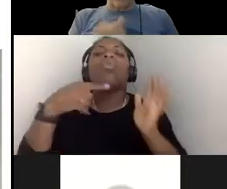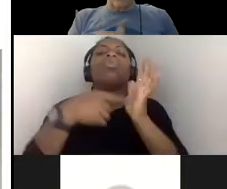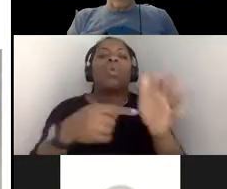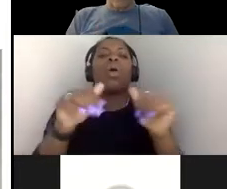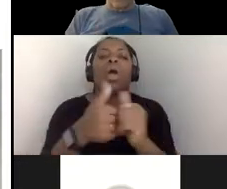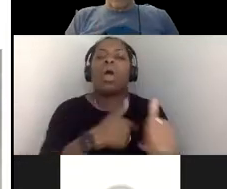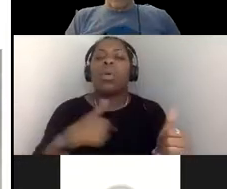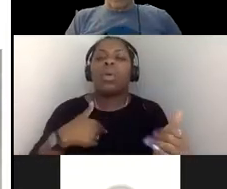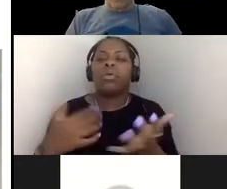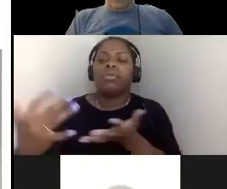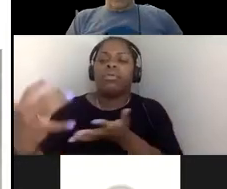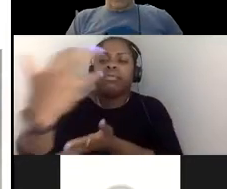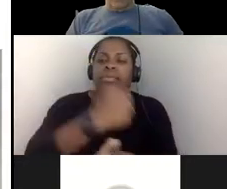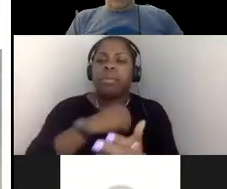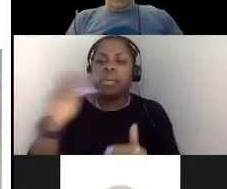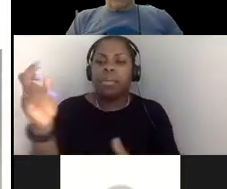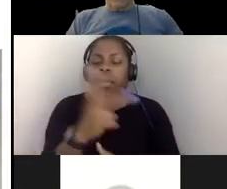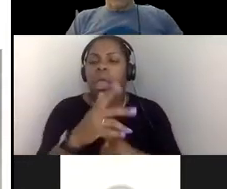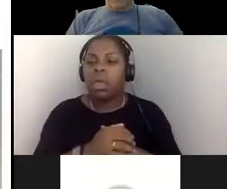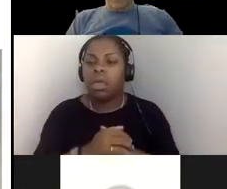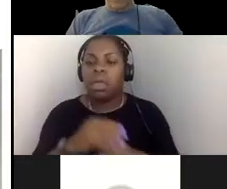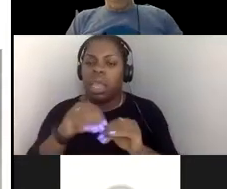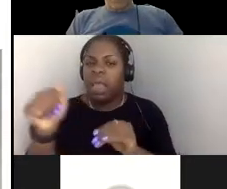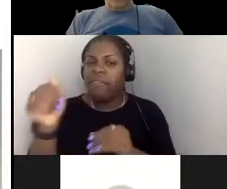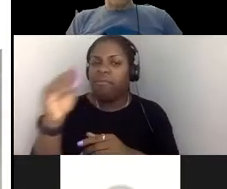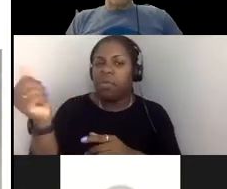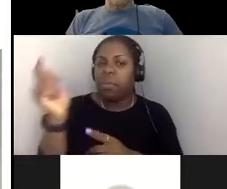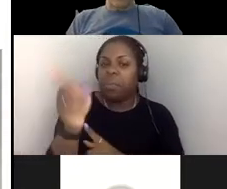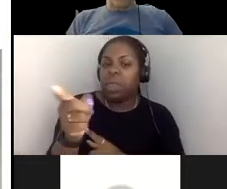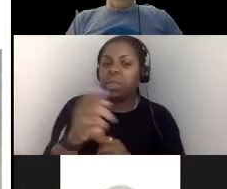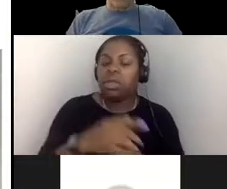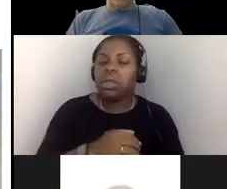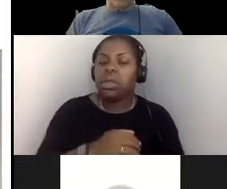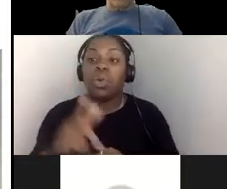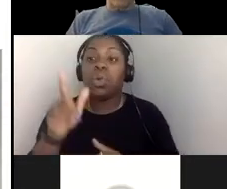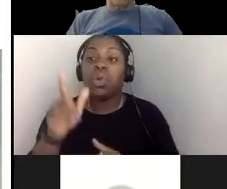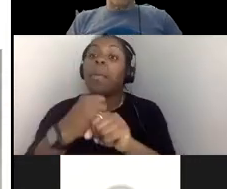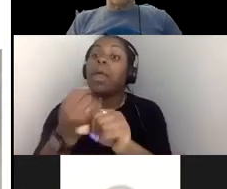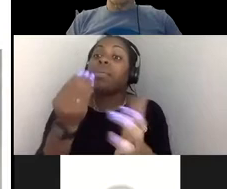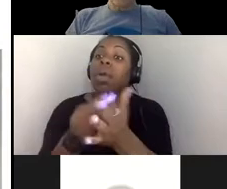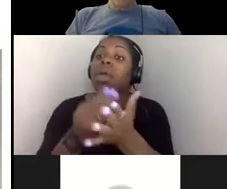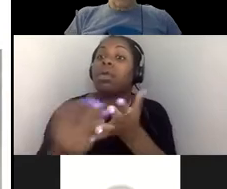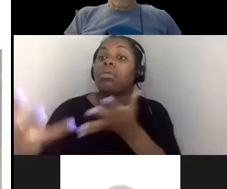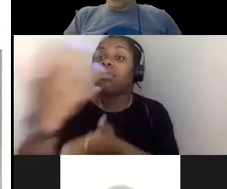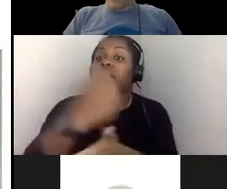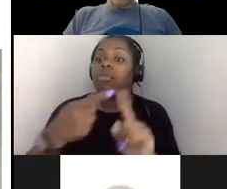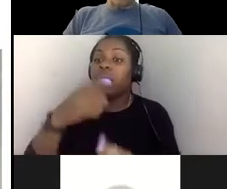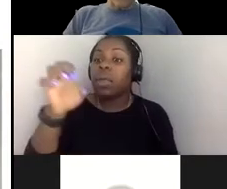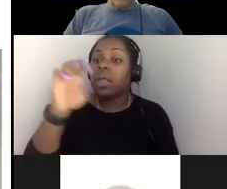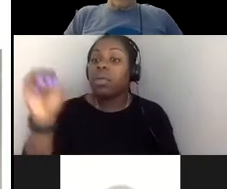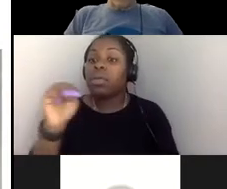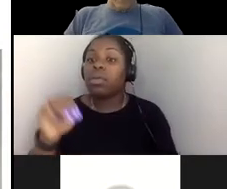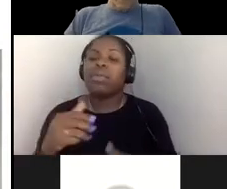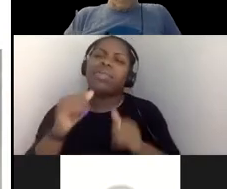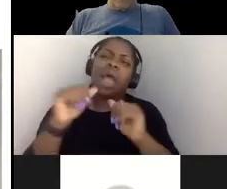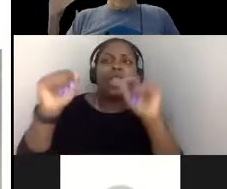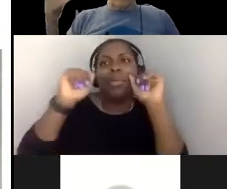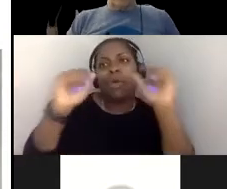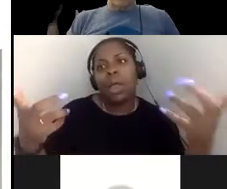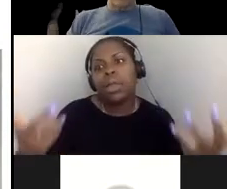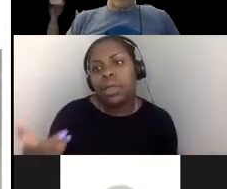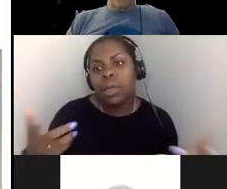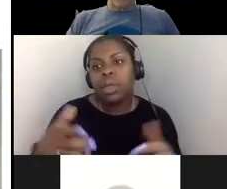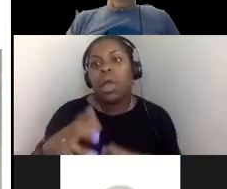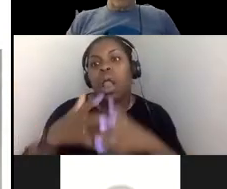them in a minute. Who makes money from electronic monitoring? Well, not surprisingly, a lot of the